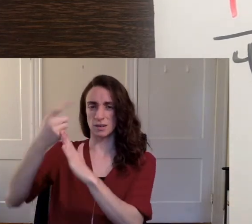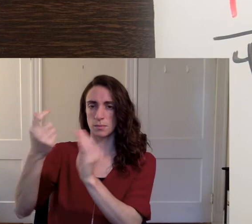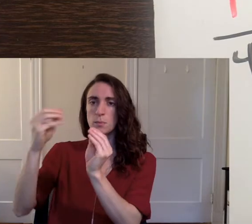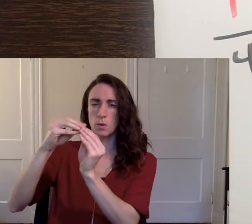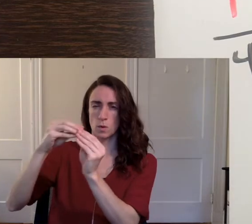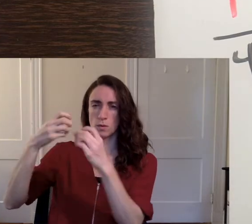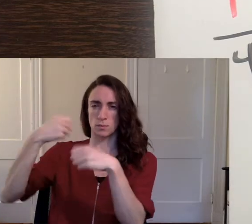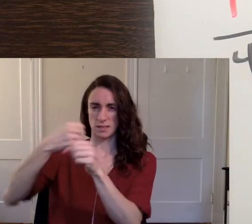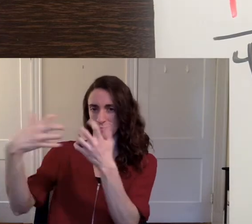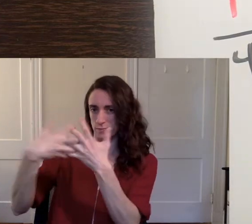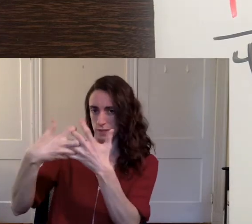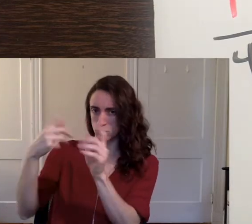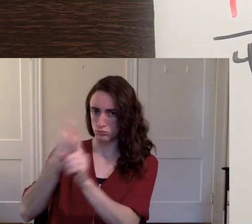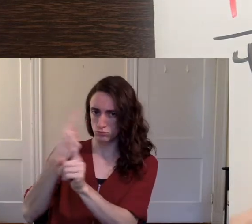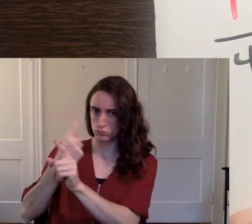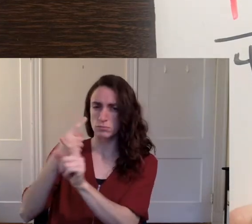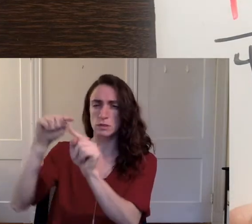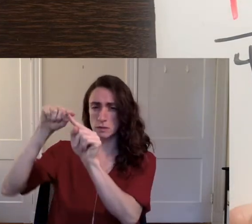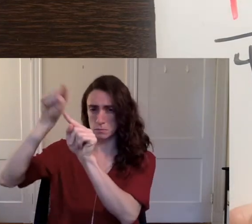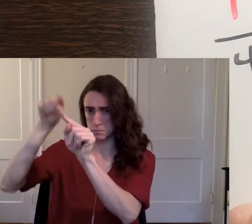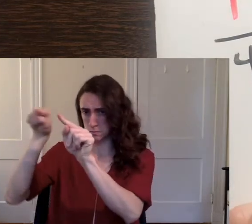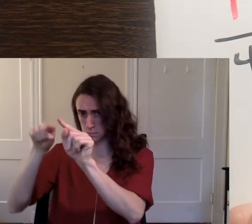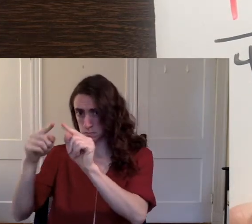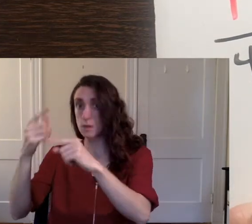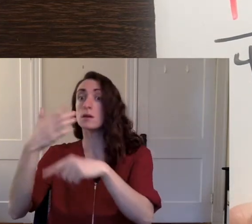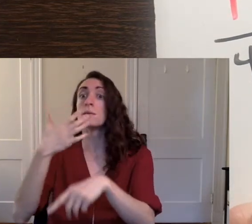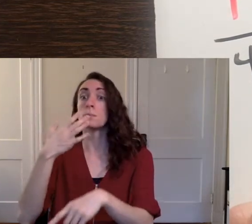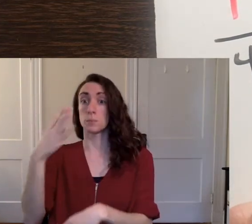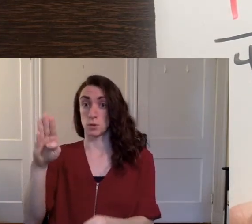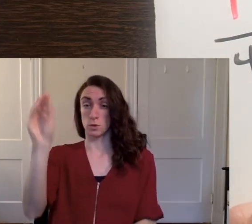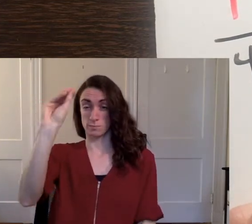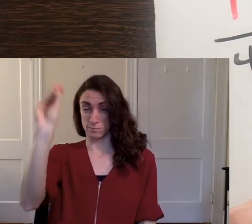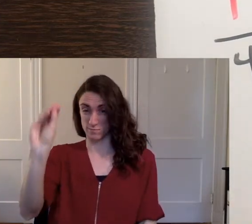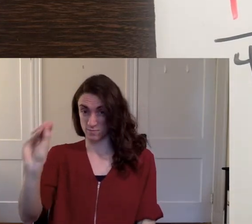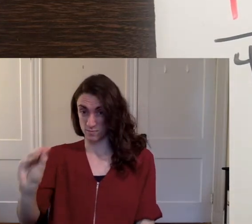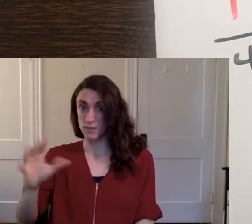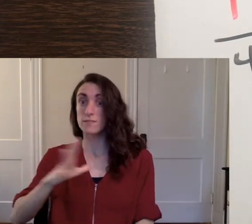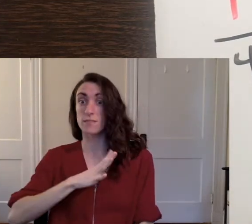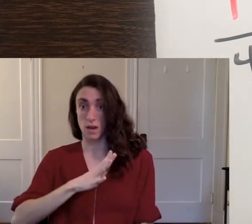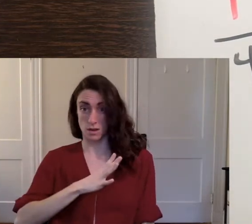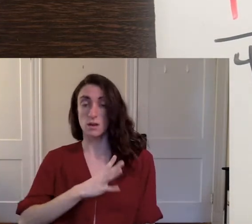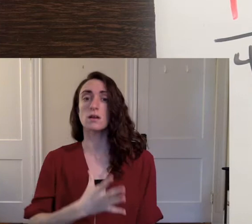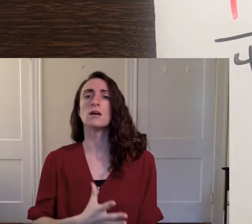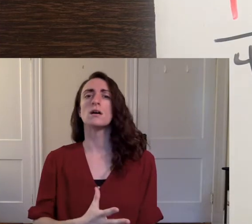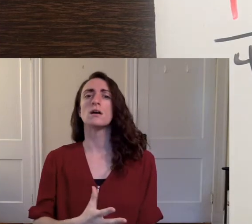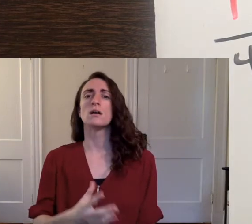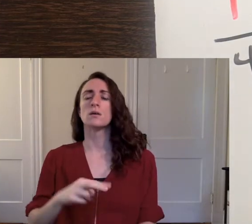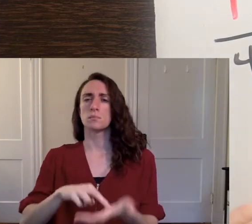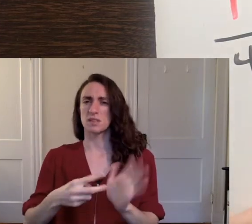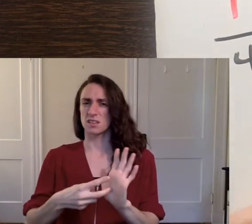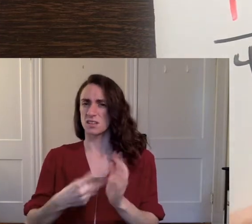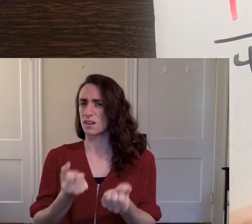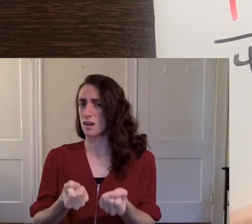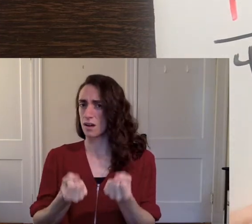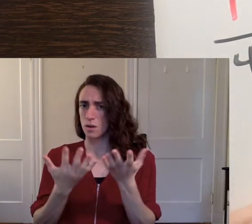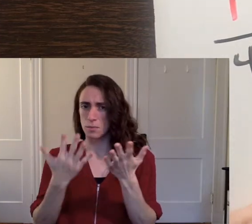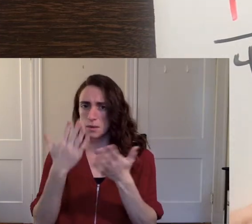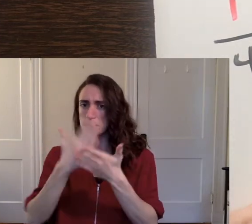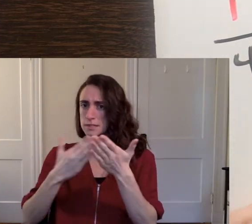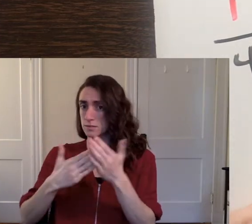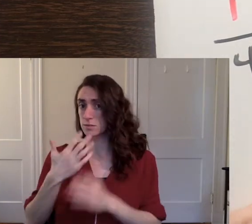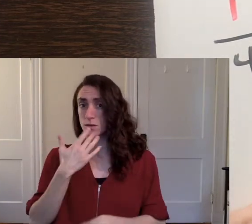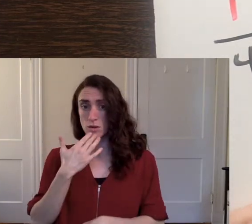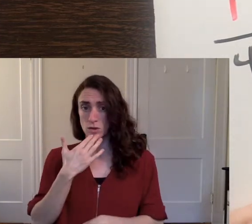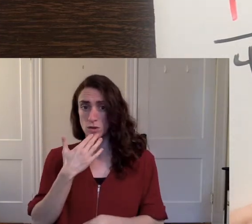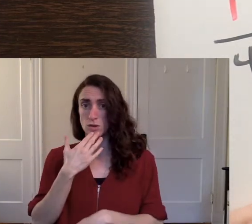blue eighths in there, we're going to have to break that down a little bit more to make them fit. Okay, so we can get those blue eighths in there. Okay, so now